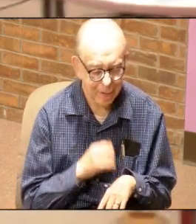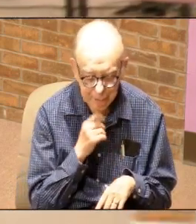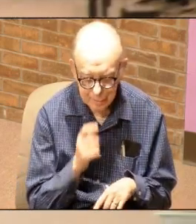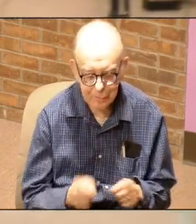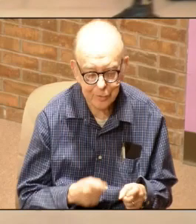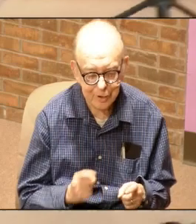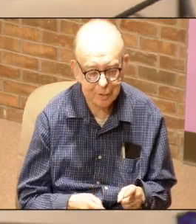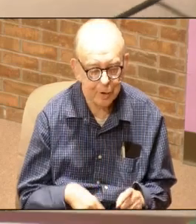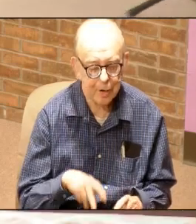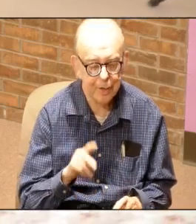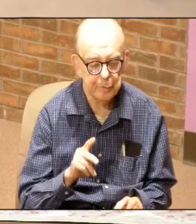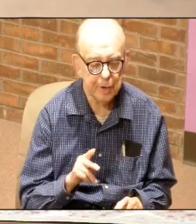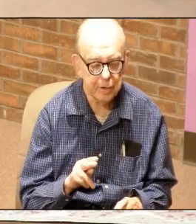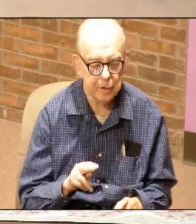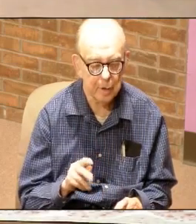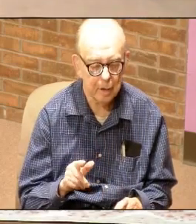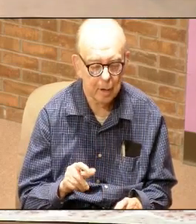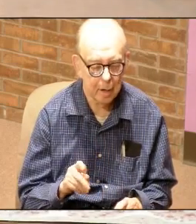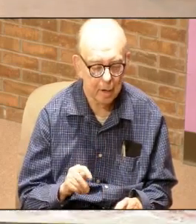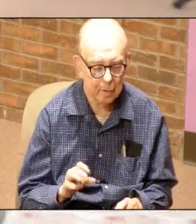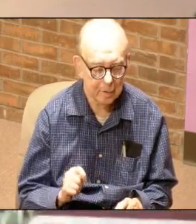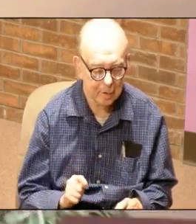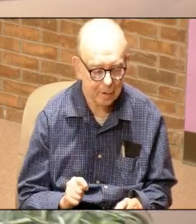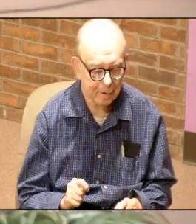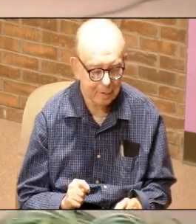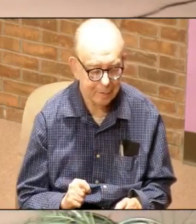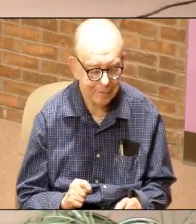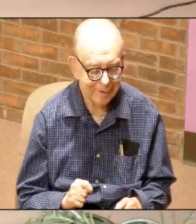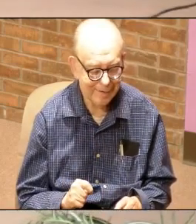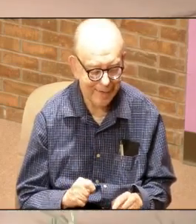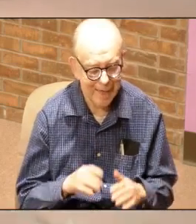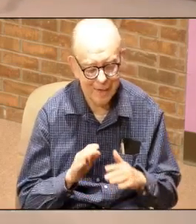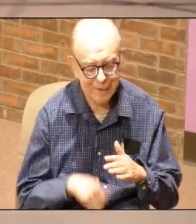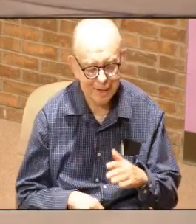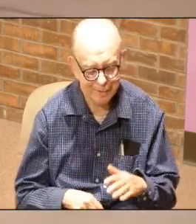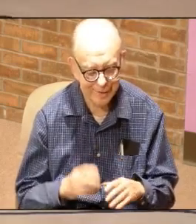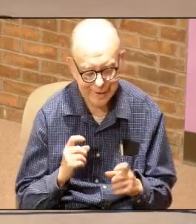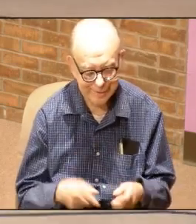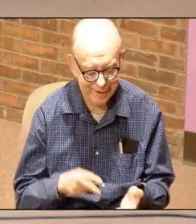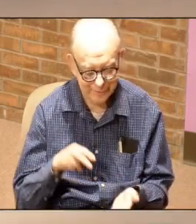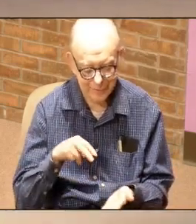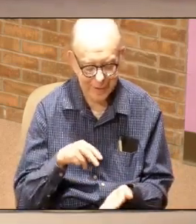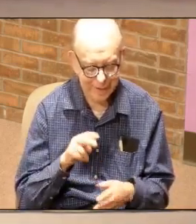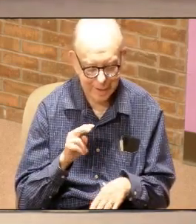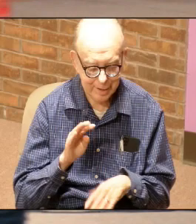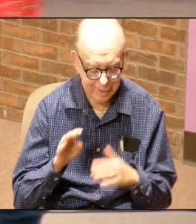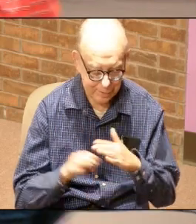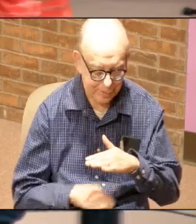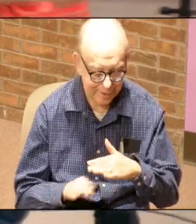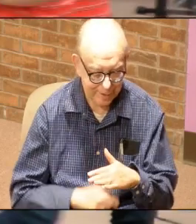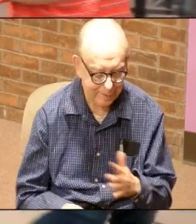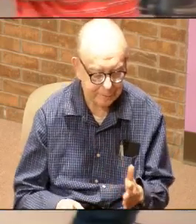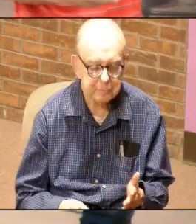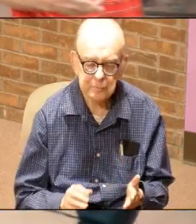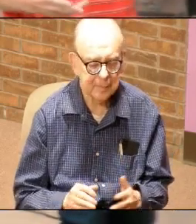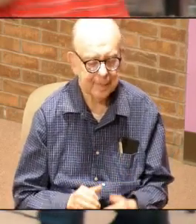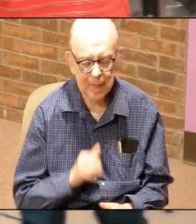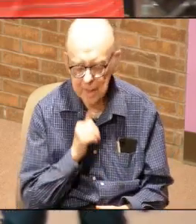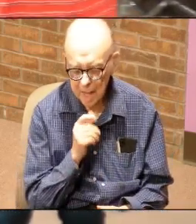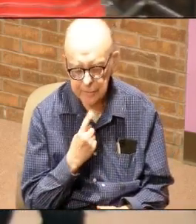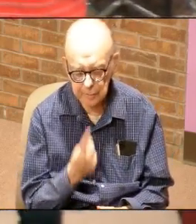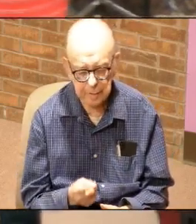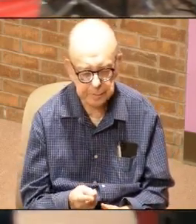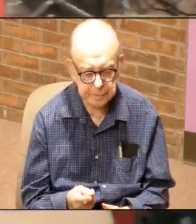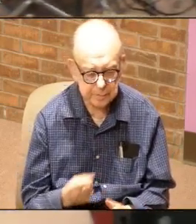right? Because that makes it a lesser sin if I did sin there than I do here. And it isn't.